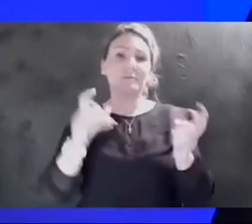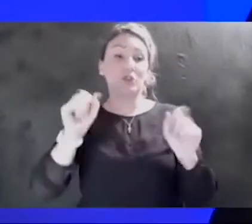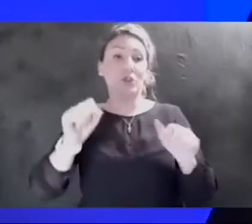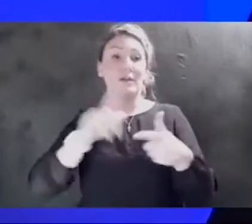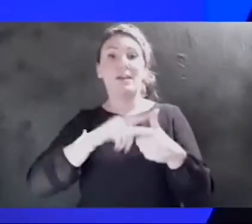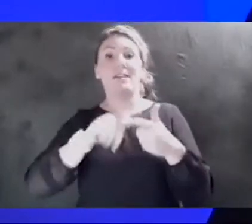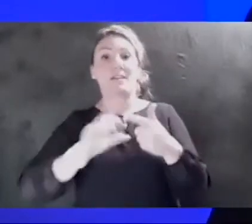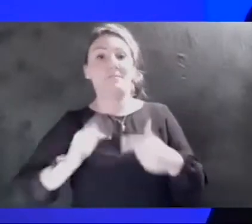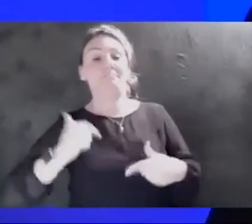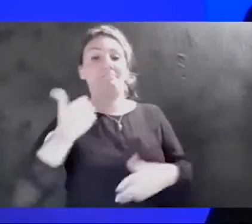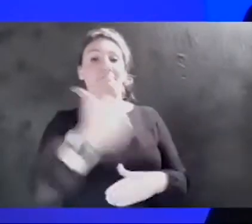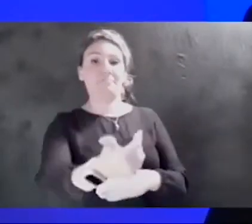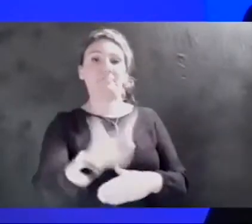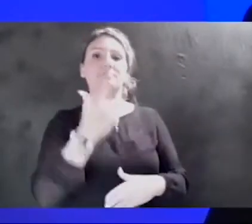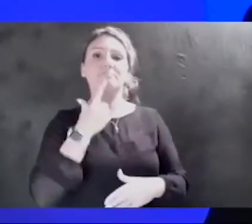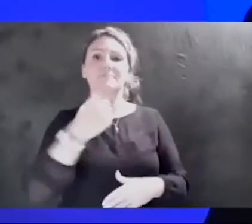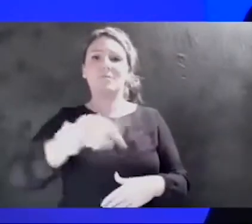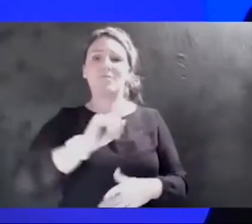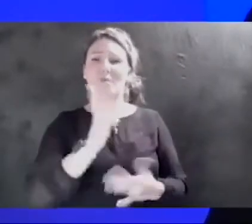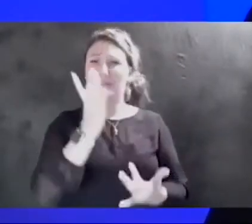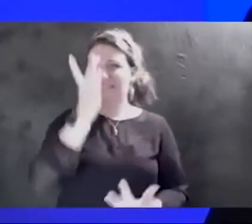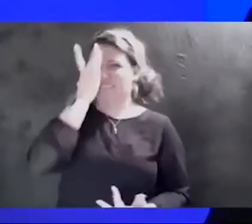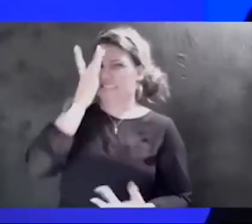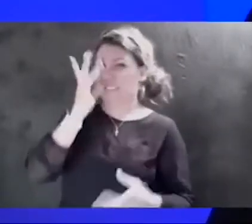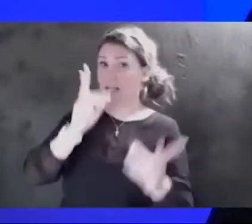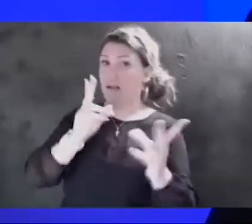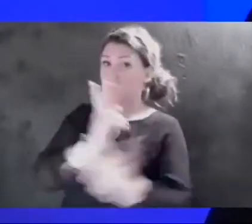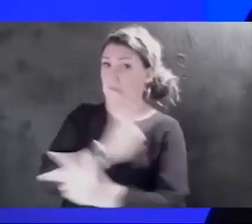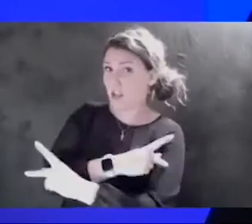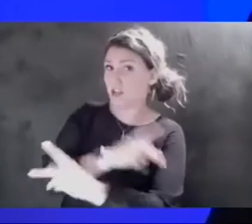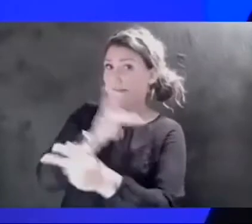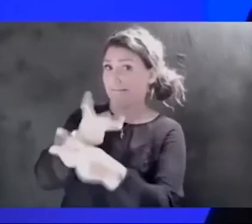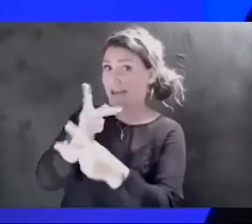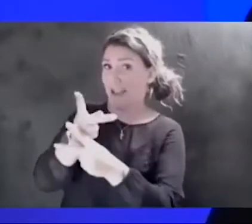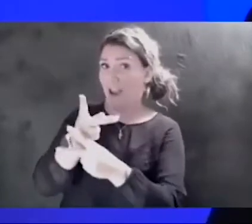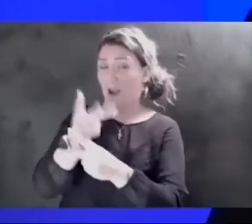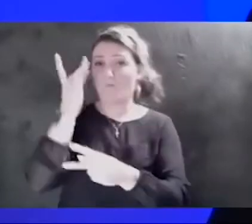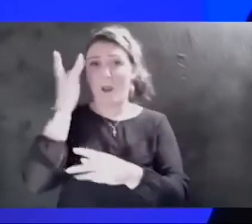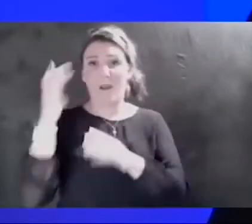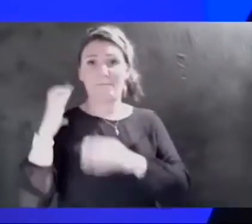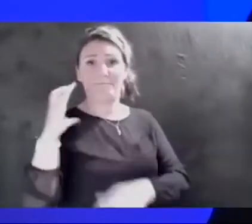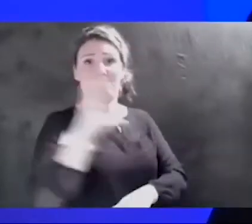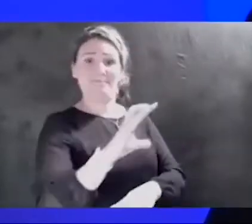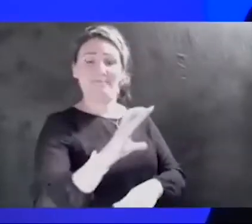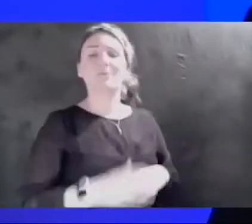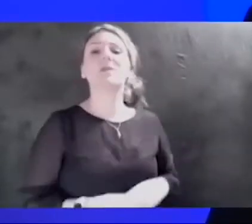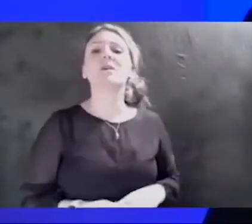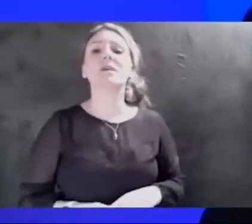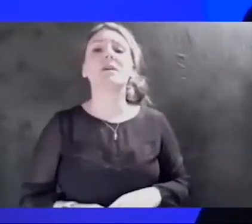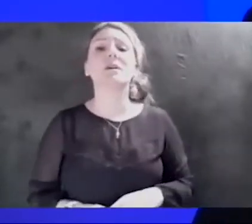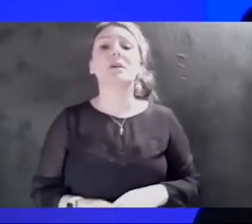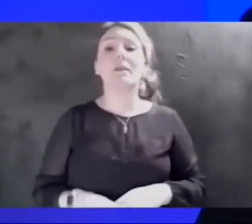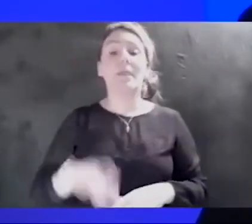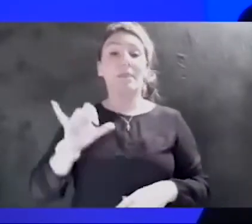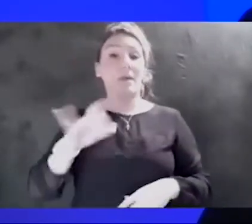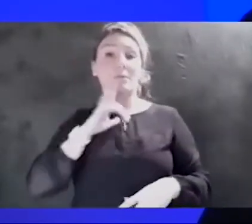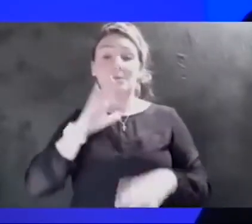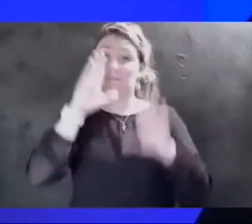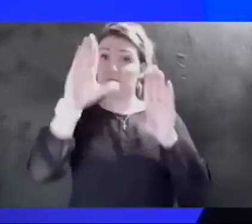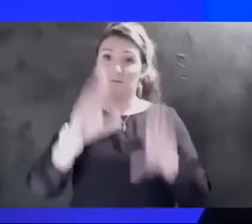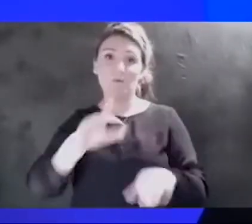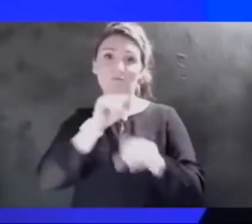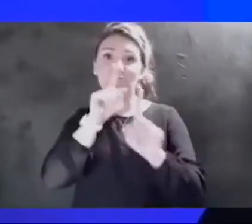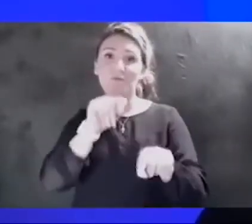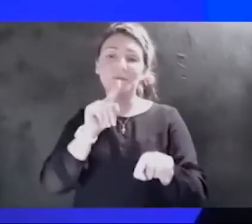those sickest patients to care for them. So it was an extraordinary response. I had them all write a